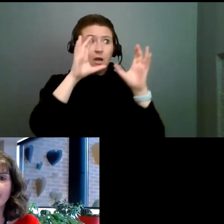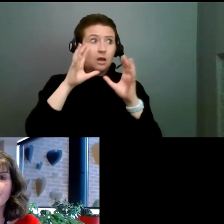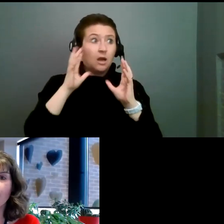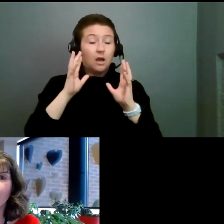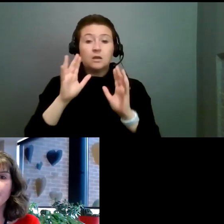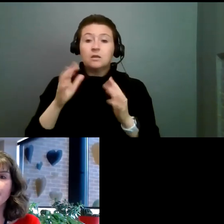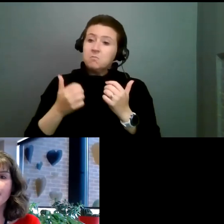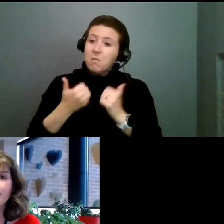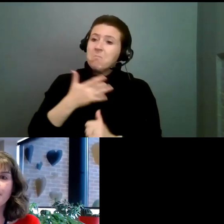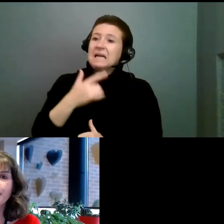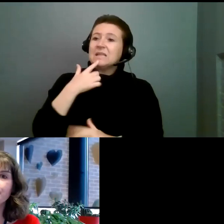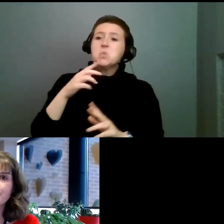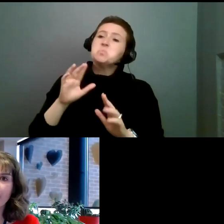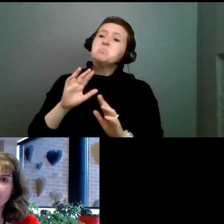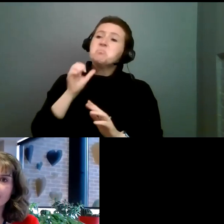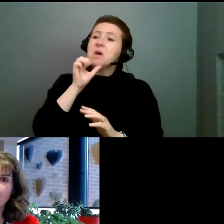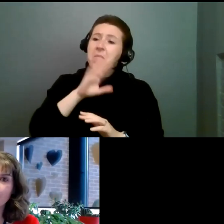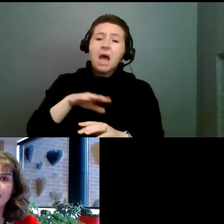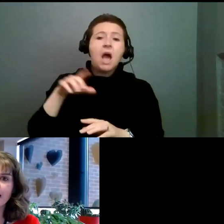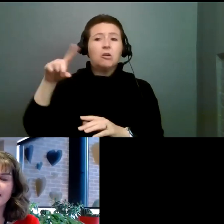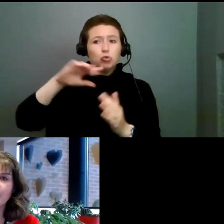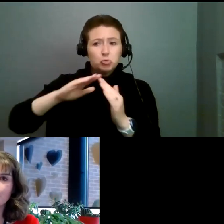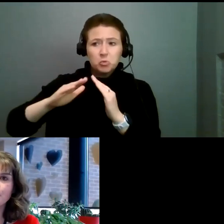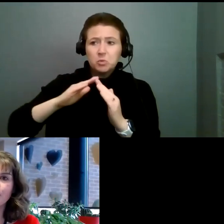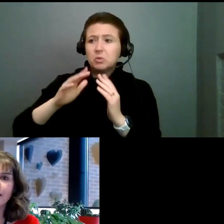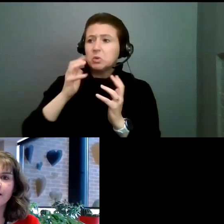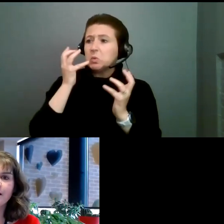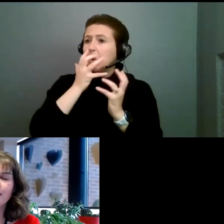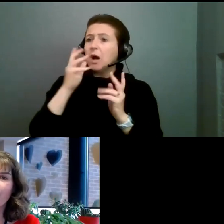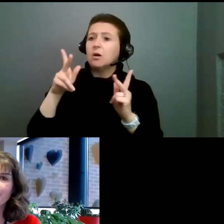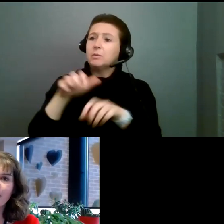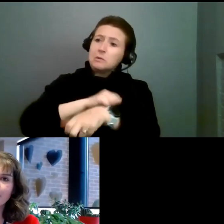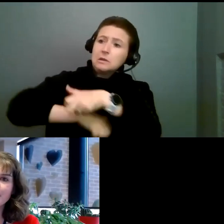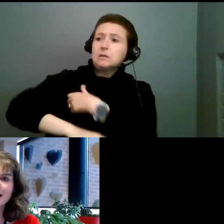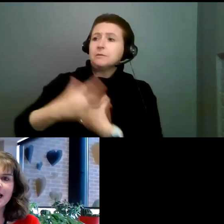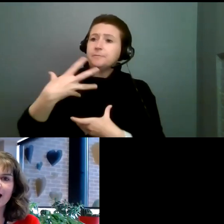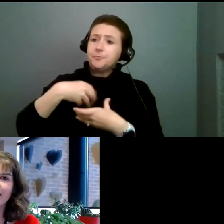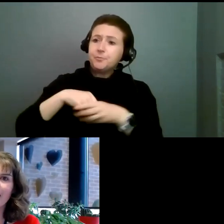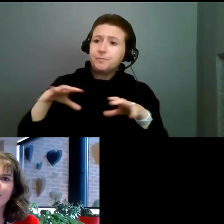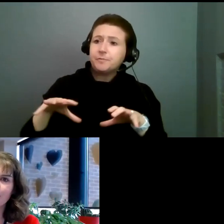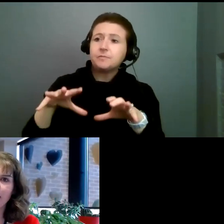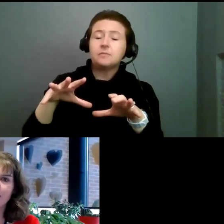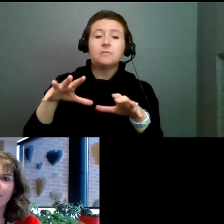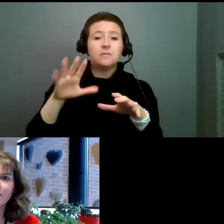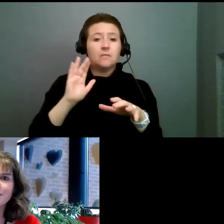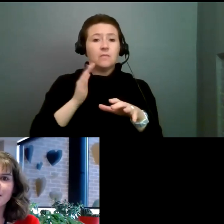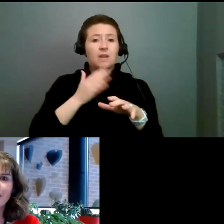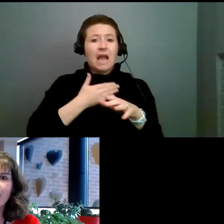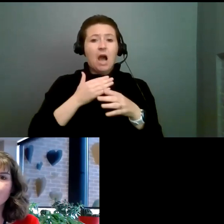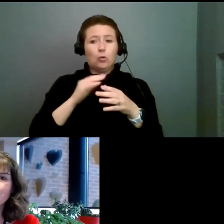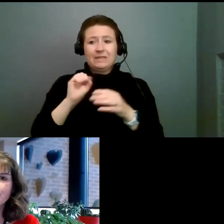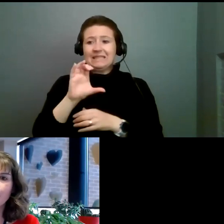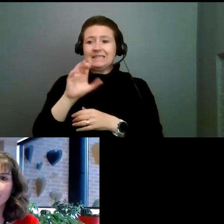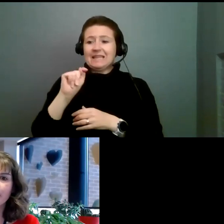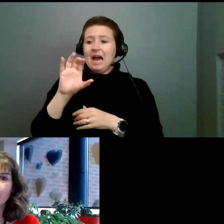to say no. The community response to COVID-19 was good. Our numbers did not climb at the rate of others,